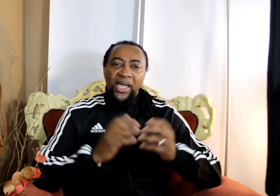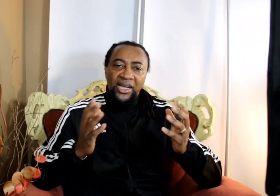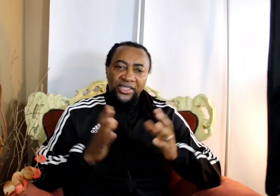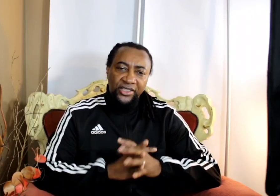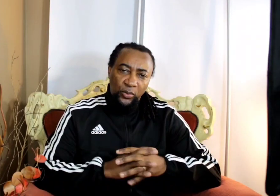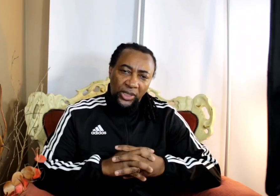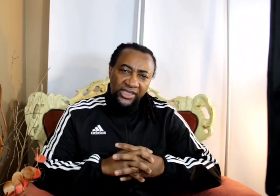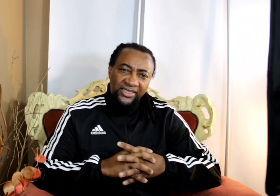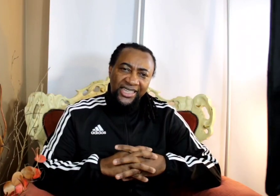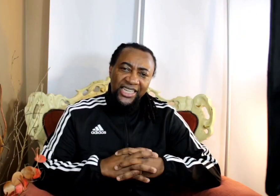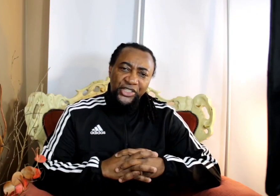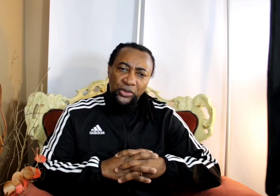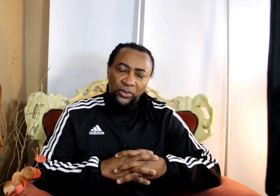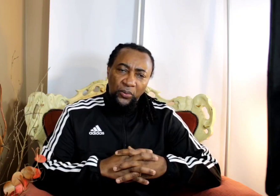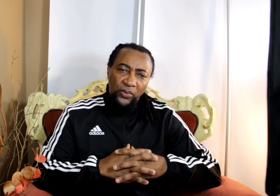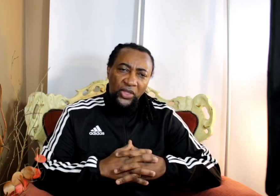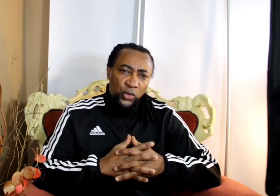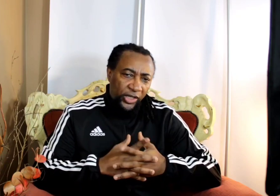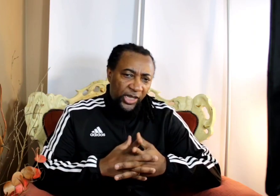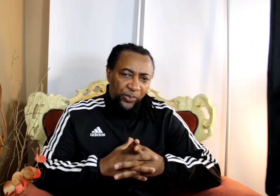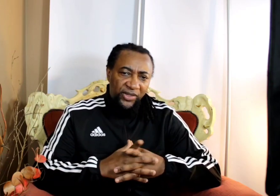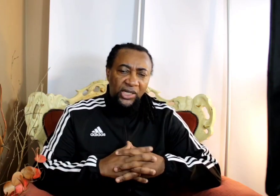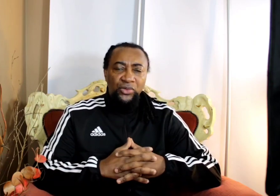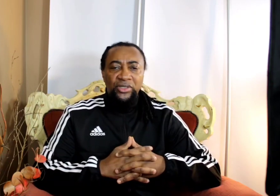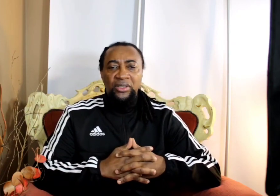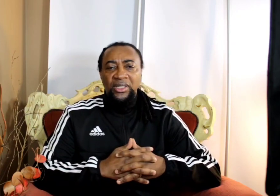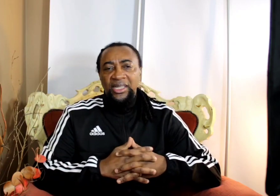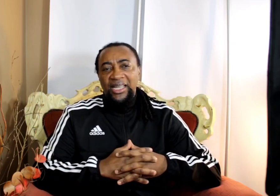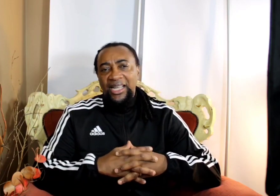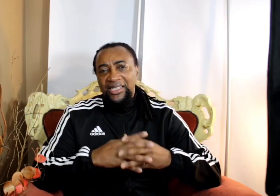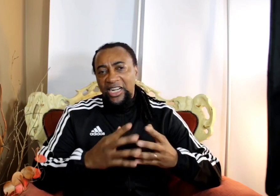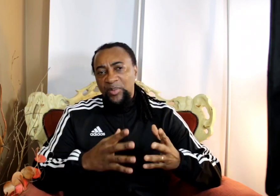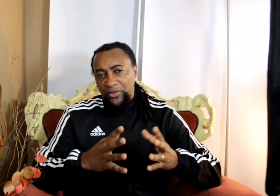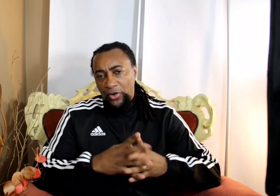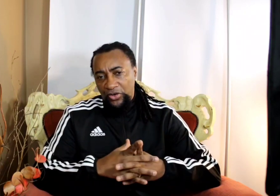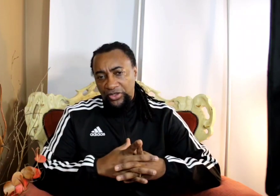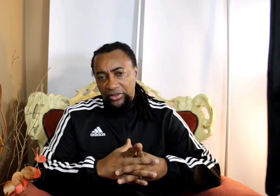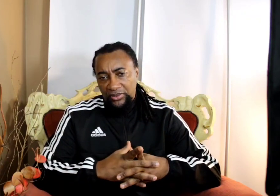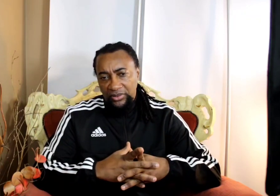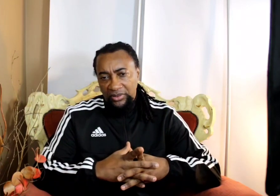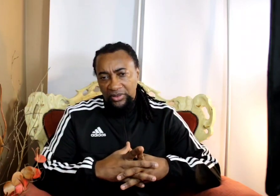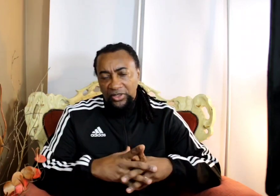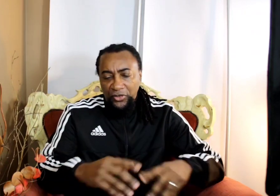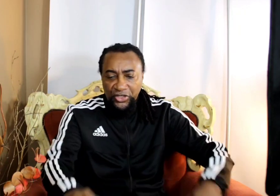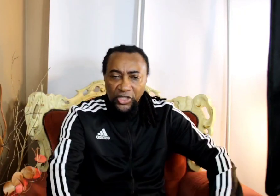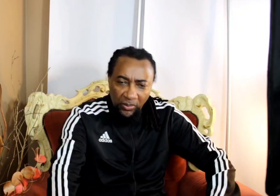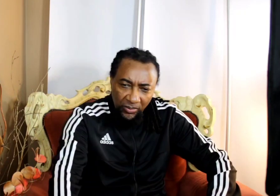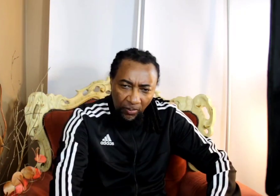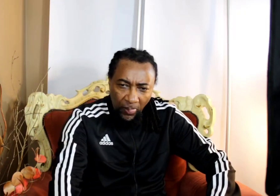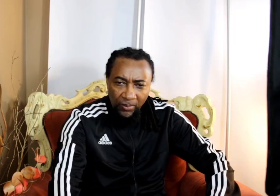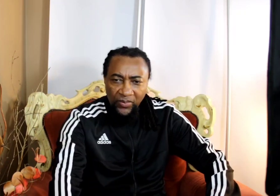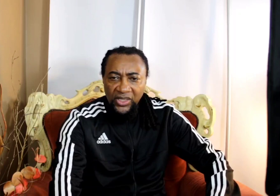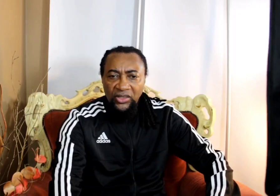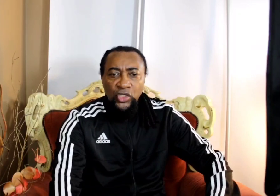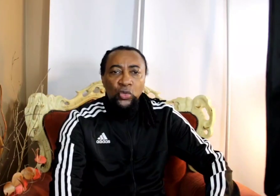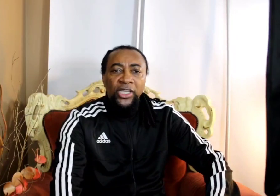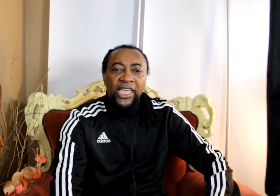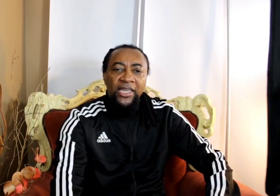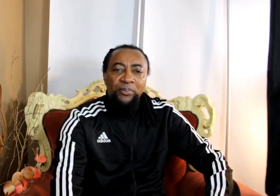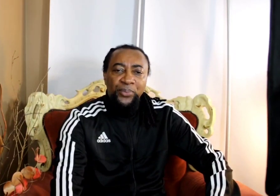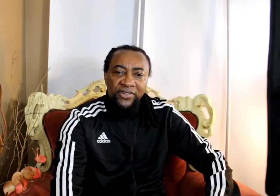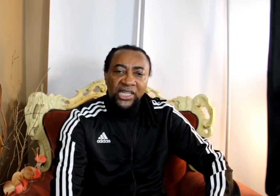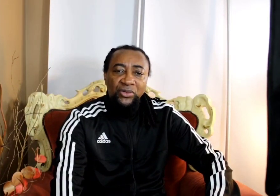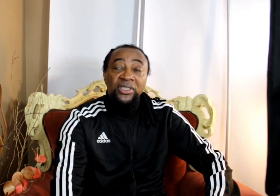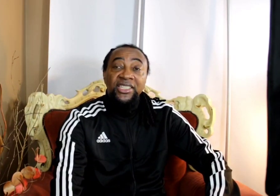Now, you may ask, what is the issue for the UK Privy Council and Caribbean folks? For some, the